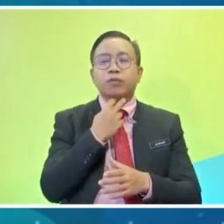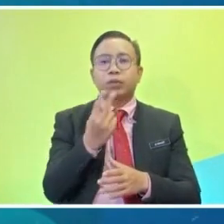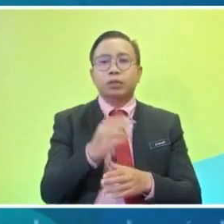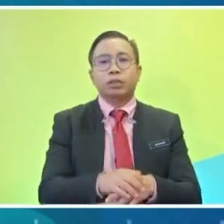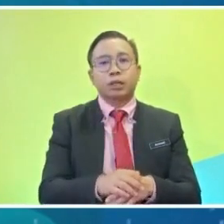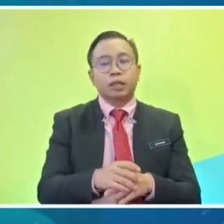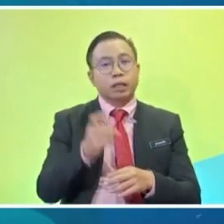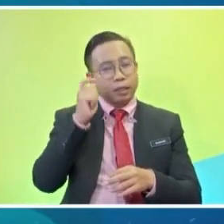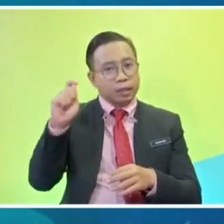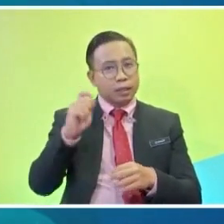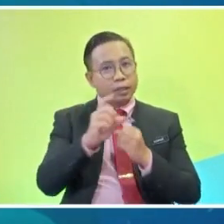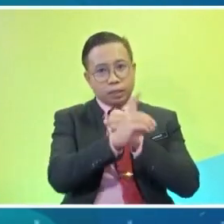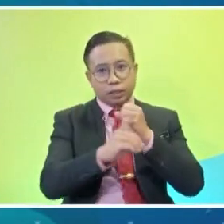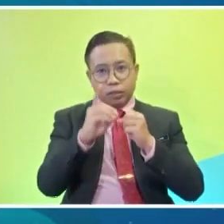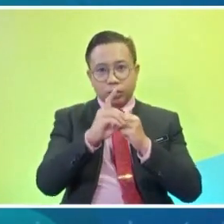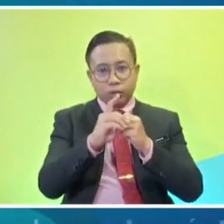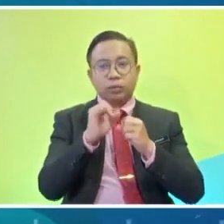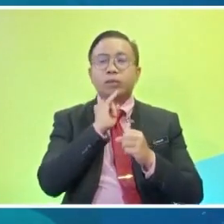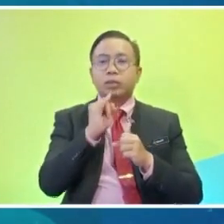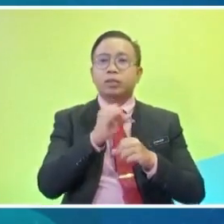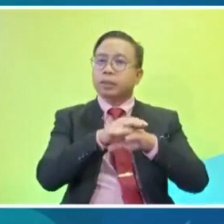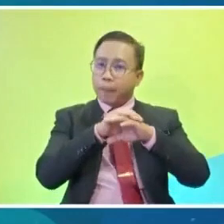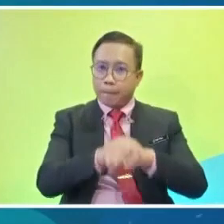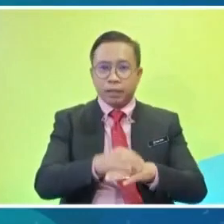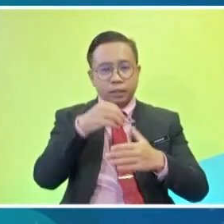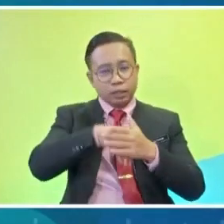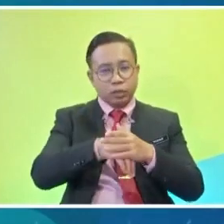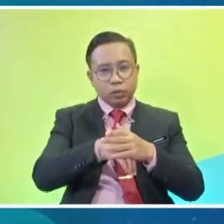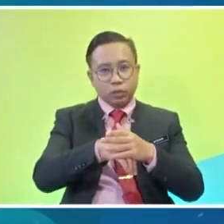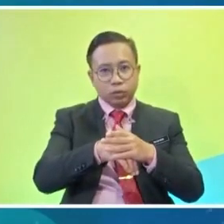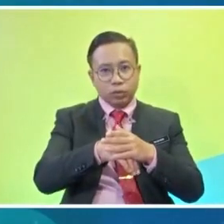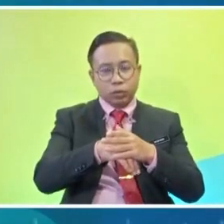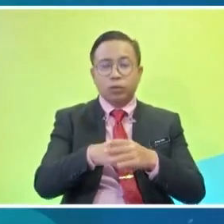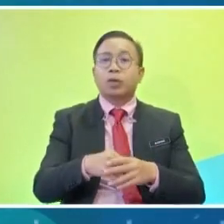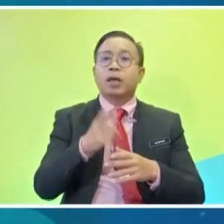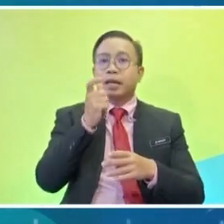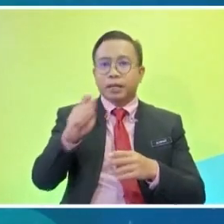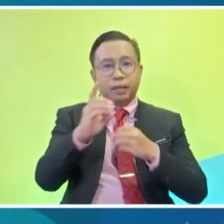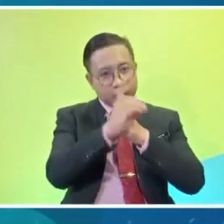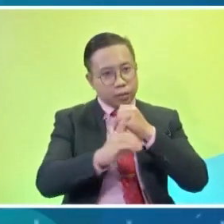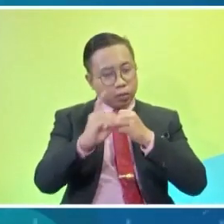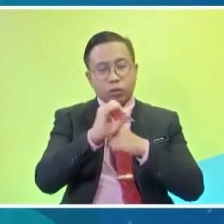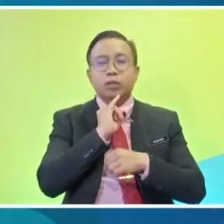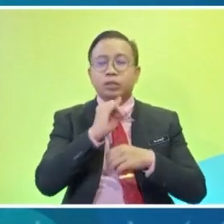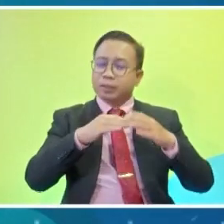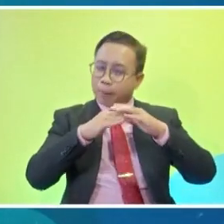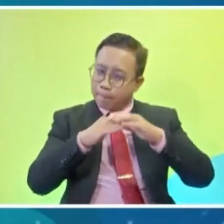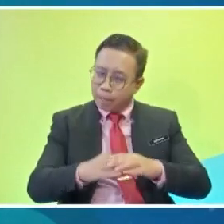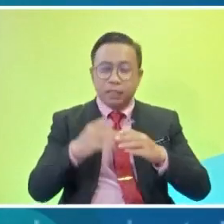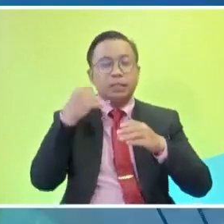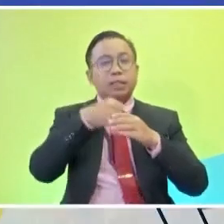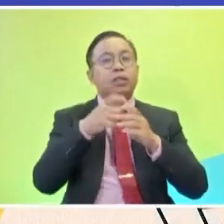is pressed into the fat sheets. Yes, very good, Ashil. The dough is pressed into